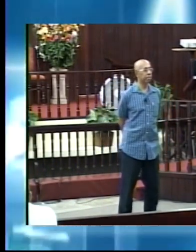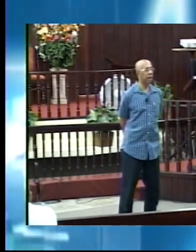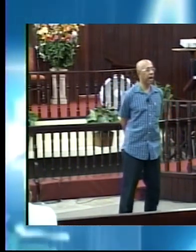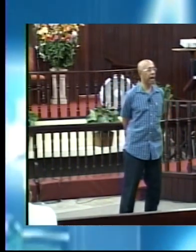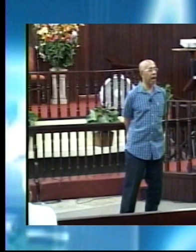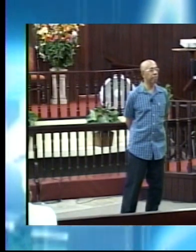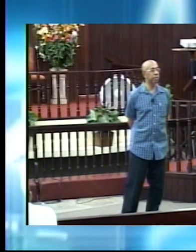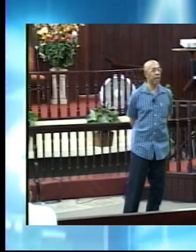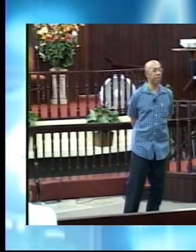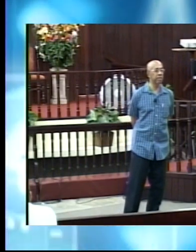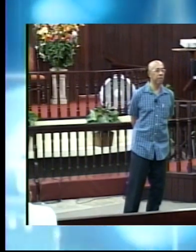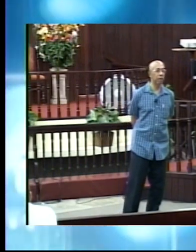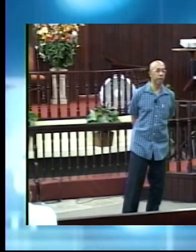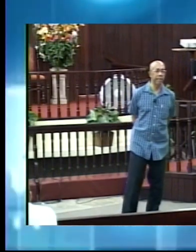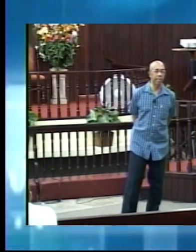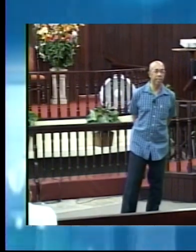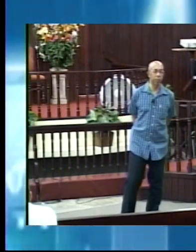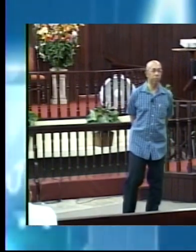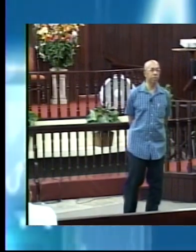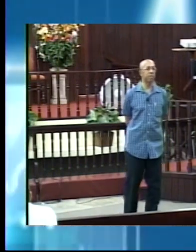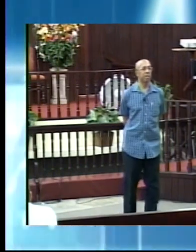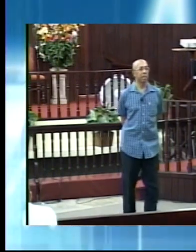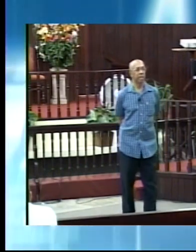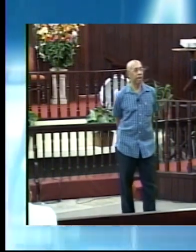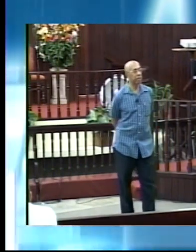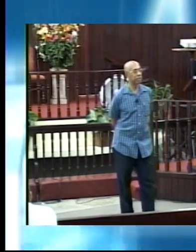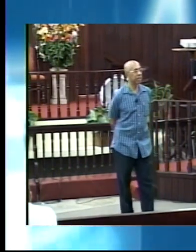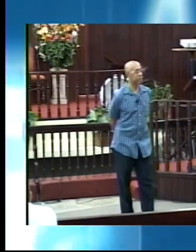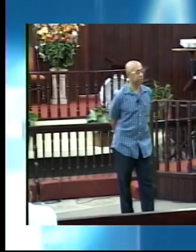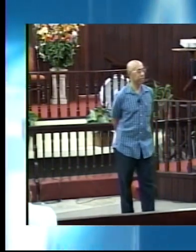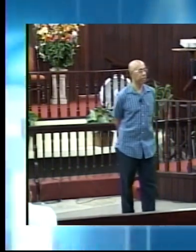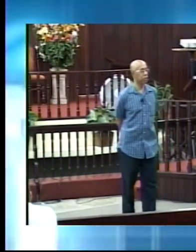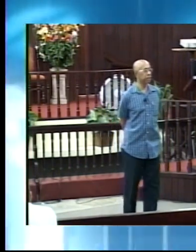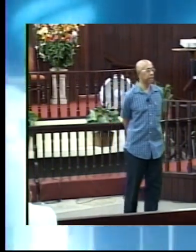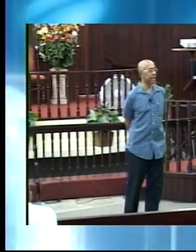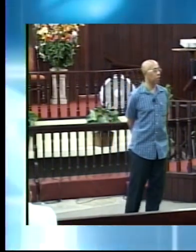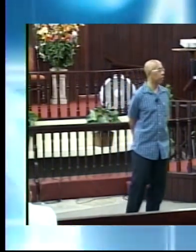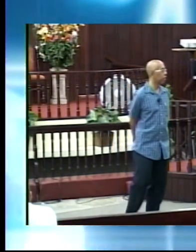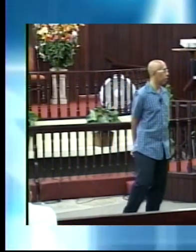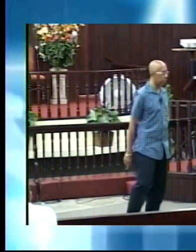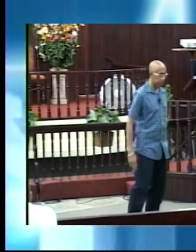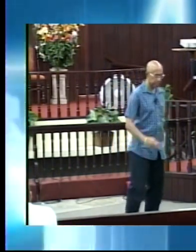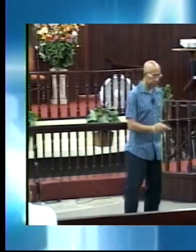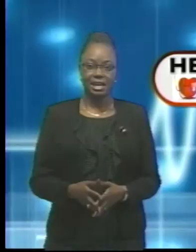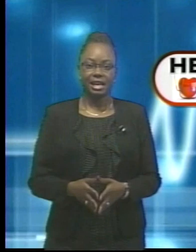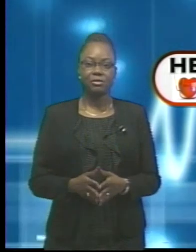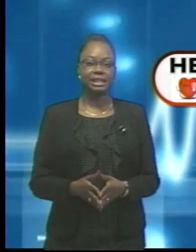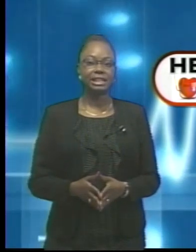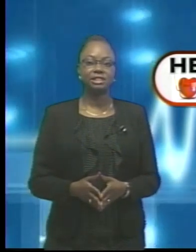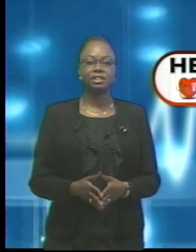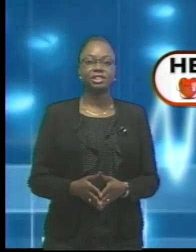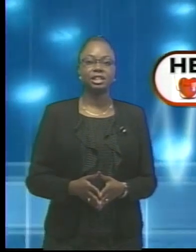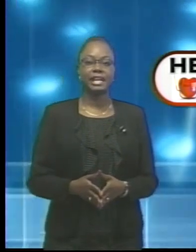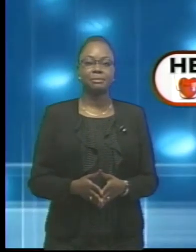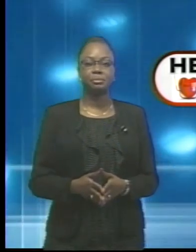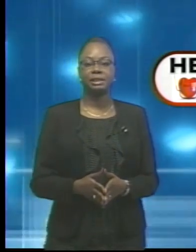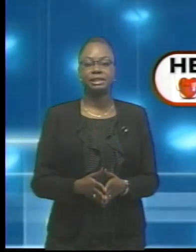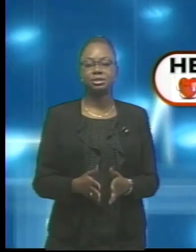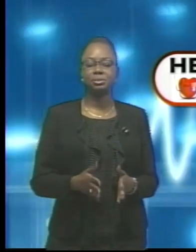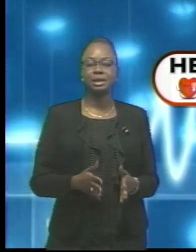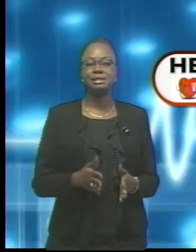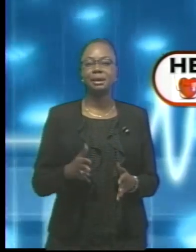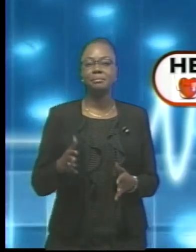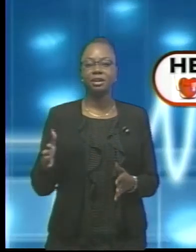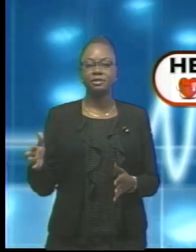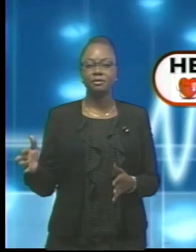the average prevalence of erectile dysfunction can be as much as 52% overall. Erectile dysfunction can be put